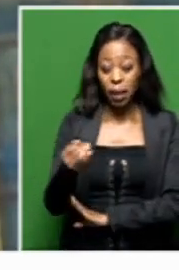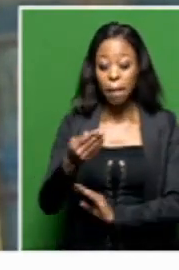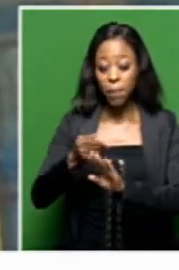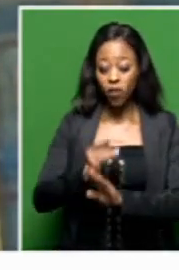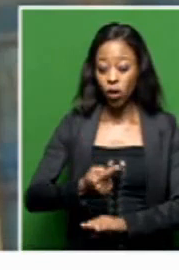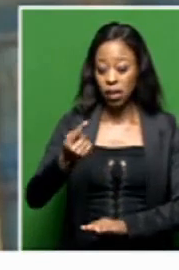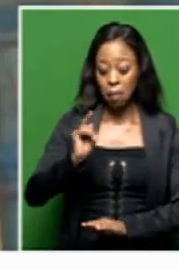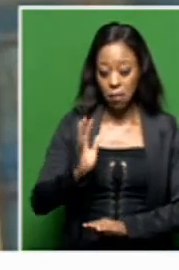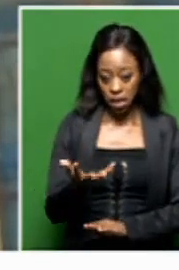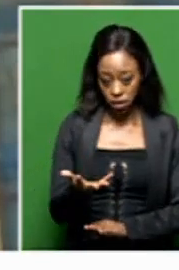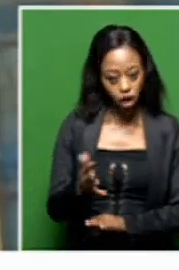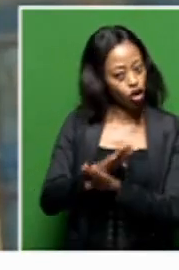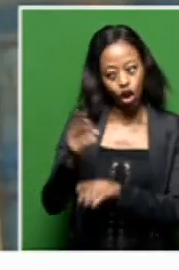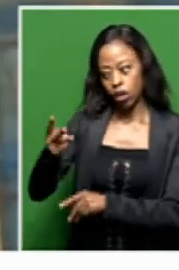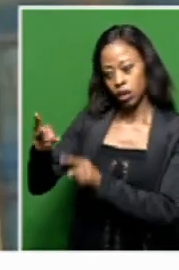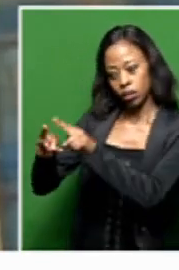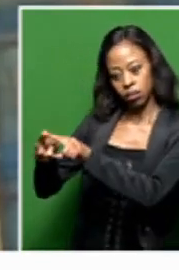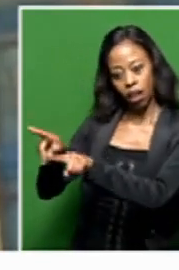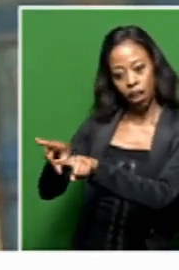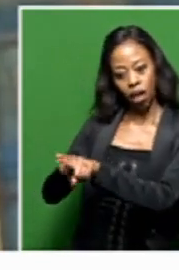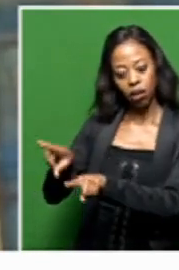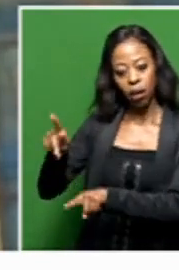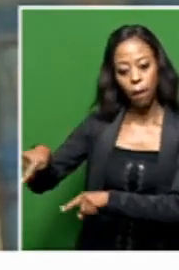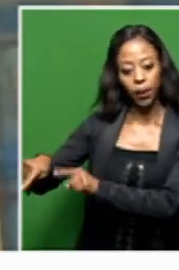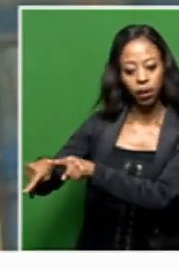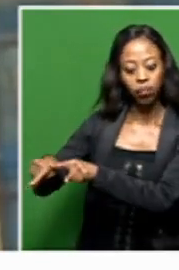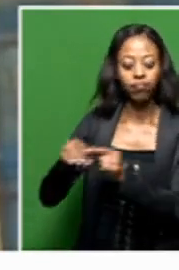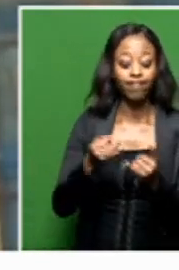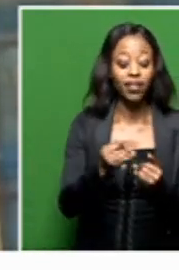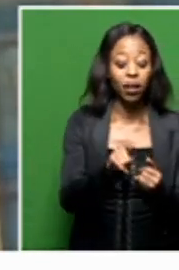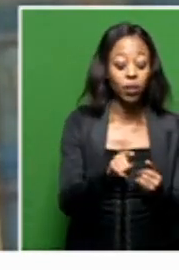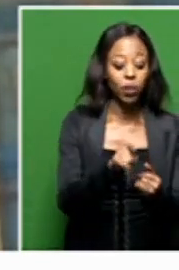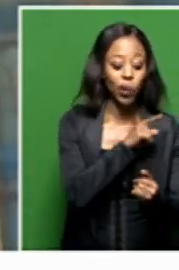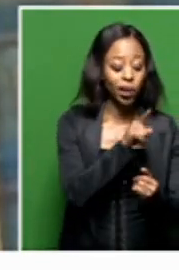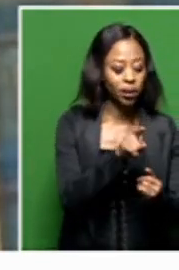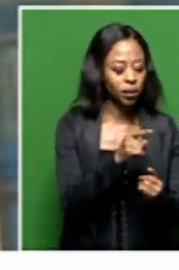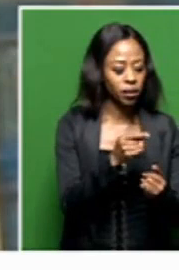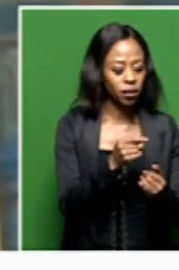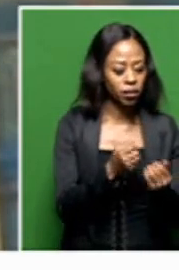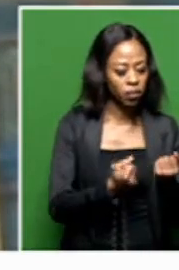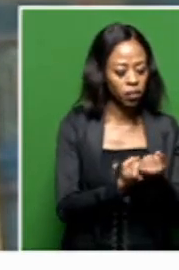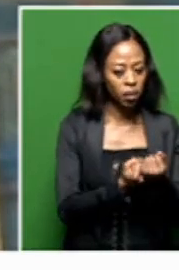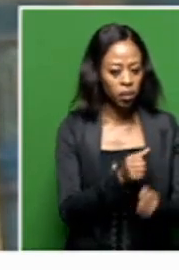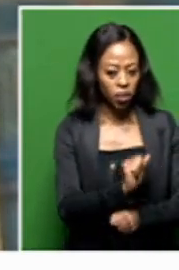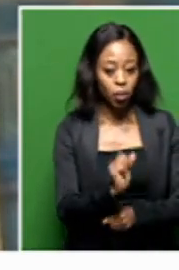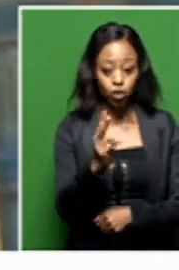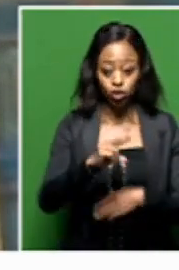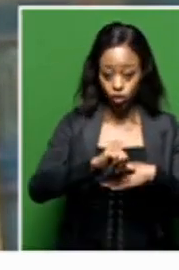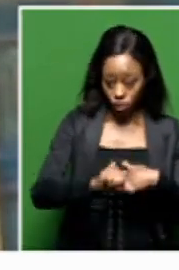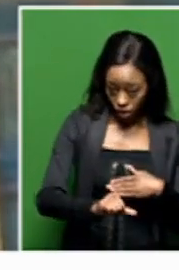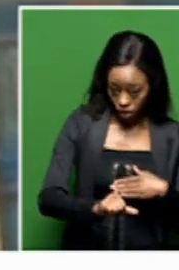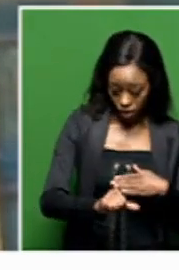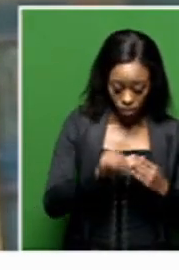dose, not a double dose. And their the period at which they boosted is 2 months,